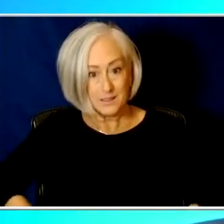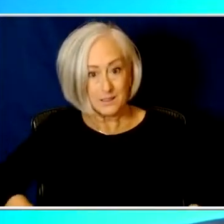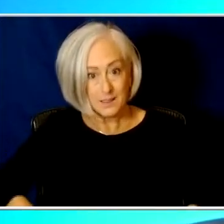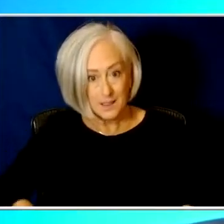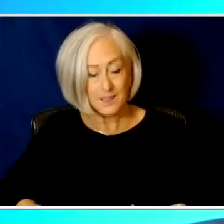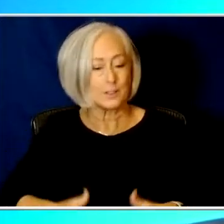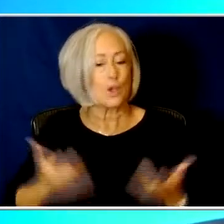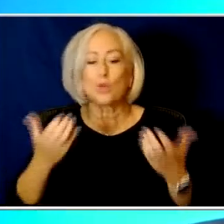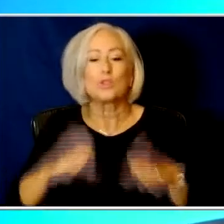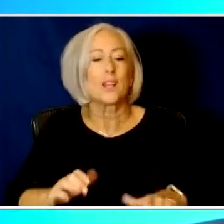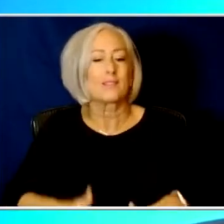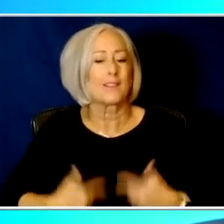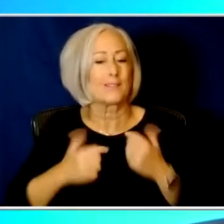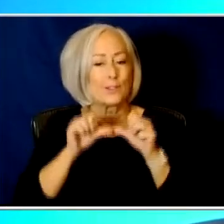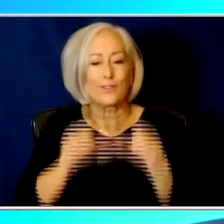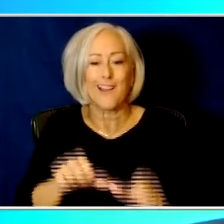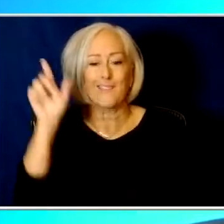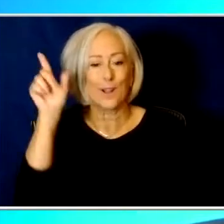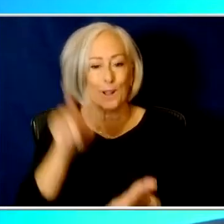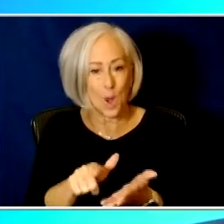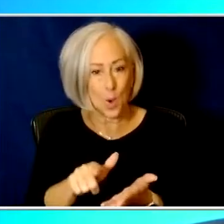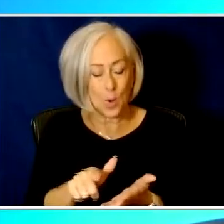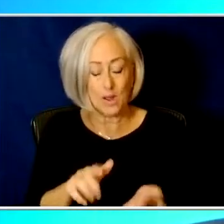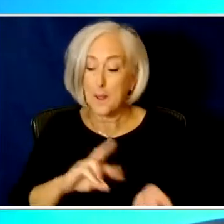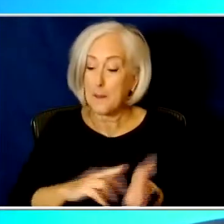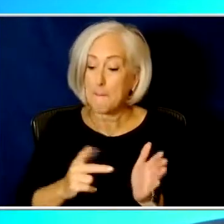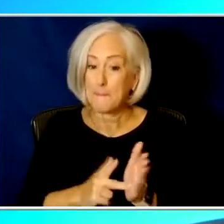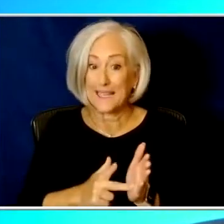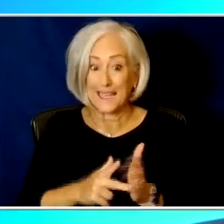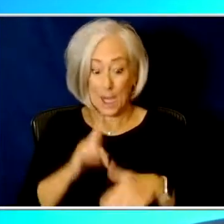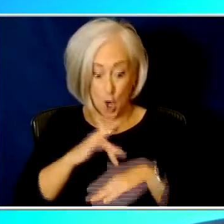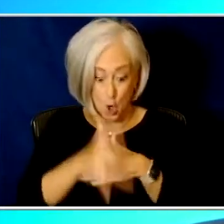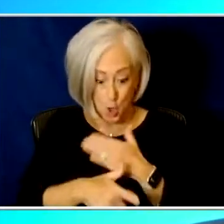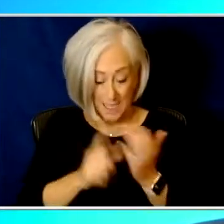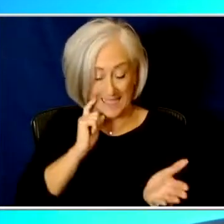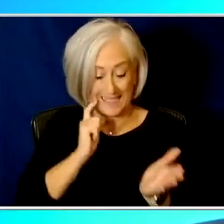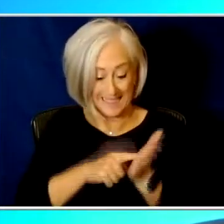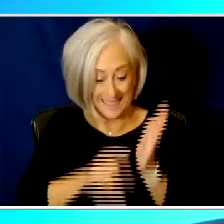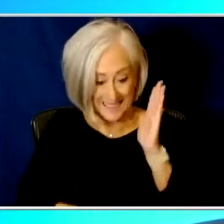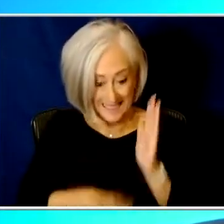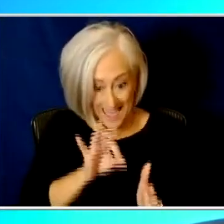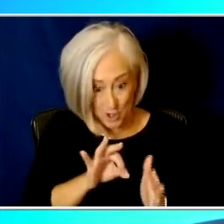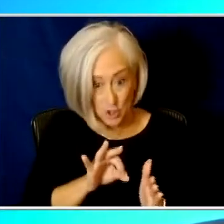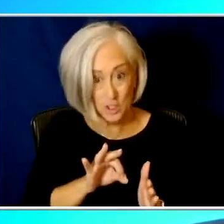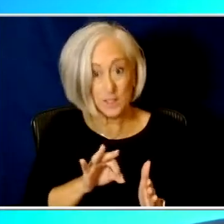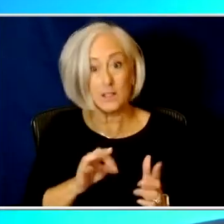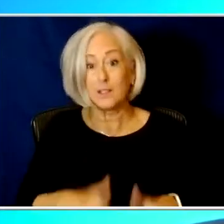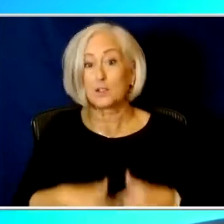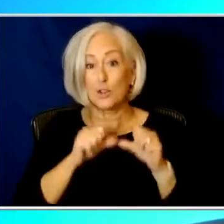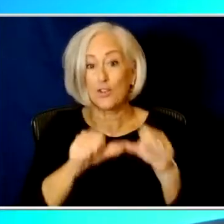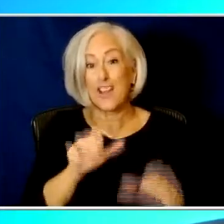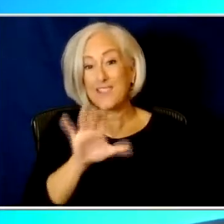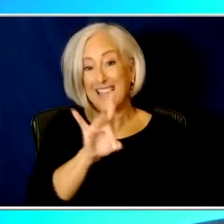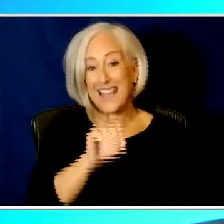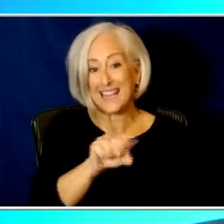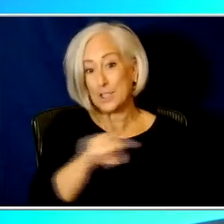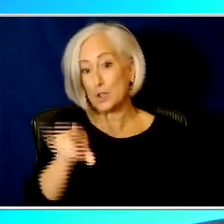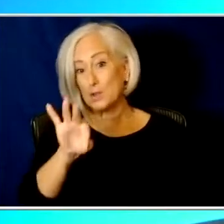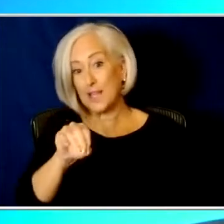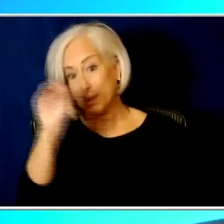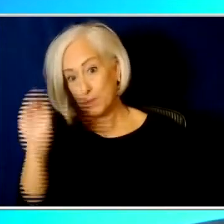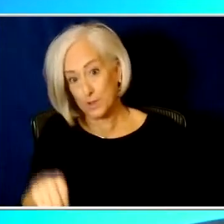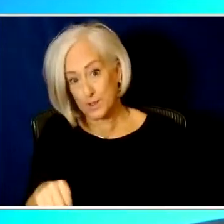early detection, better treatment, overall survival is usually 80%, 90% for breast cancer, which is ER